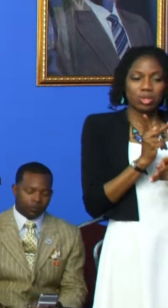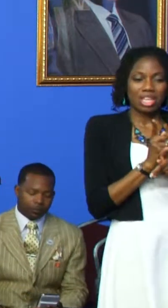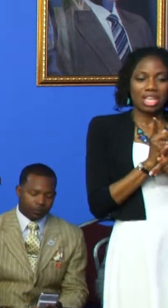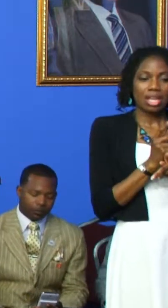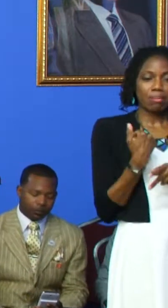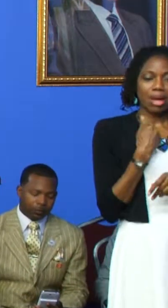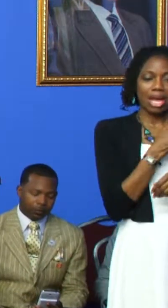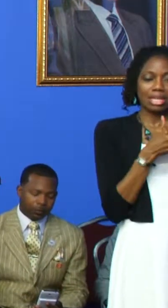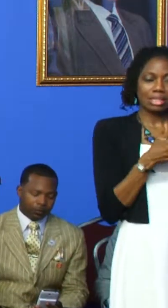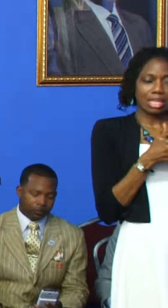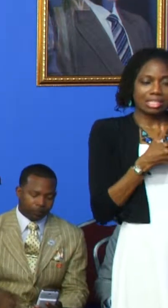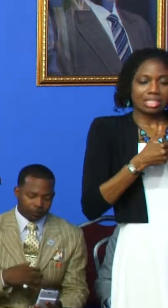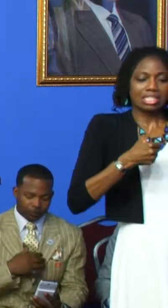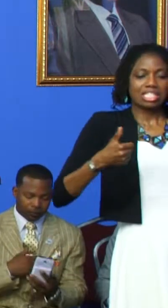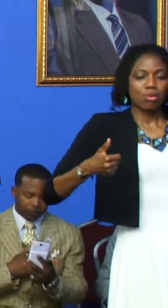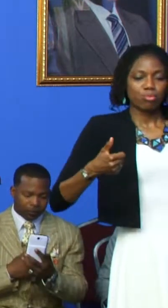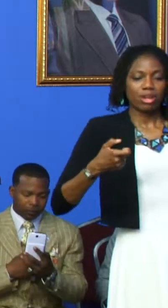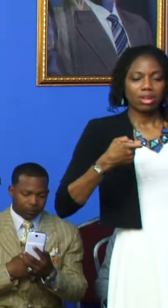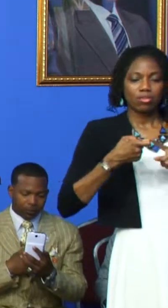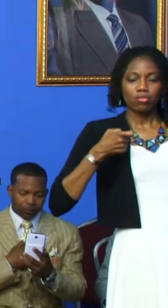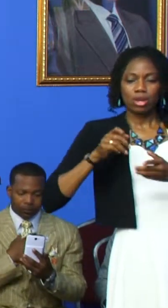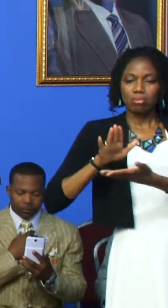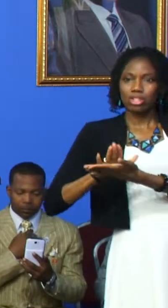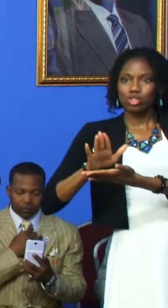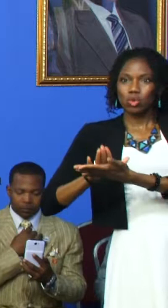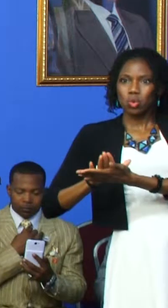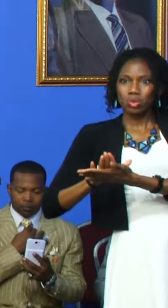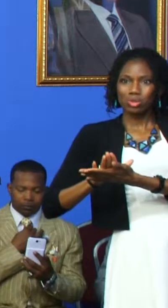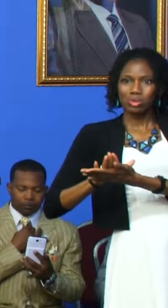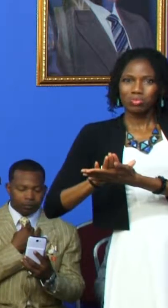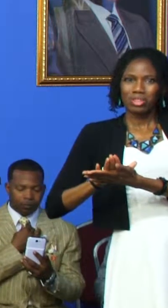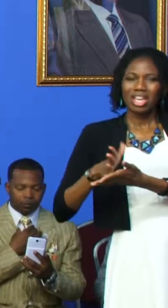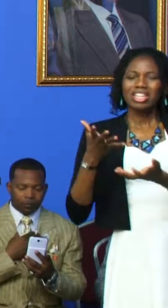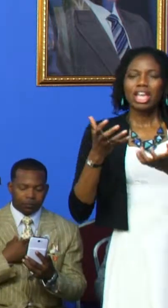out of the schools with their children.